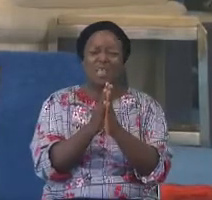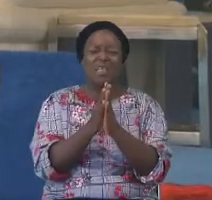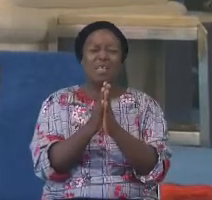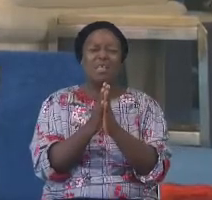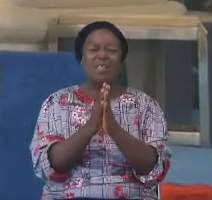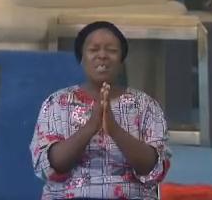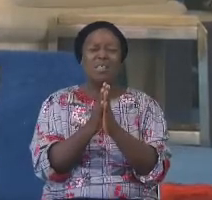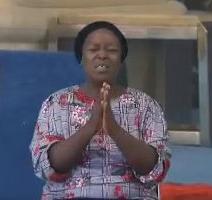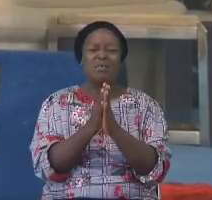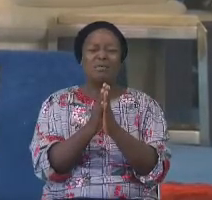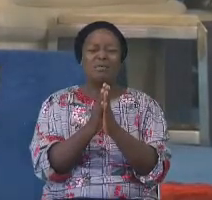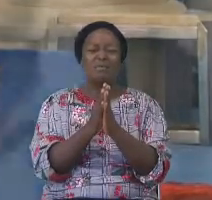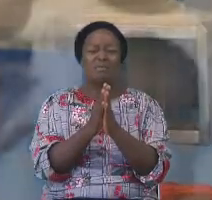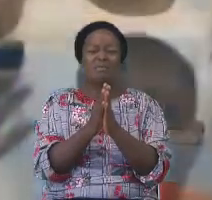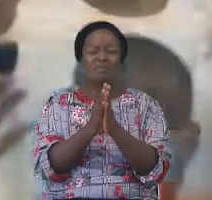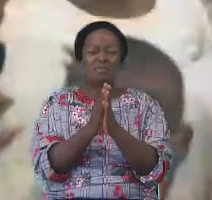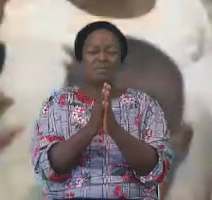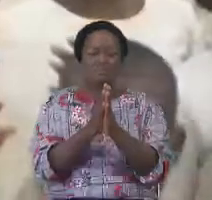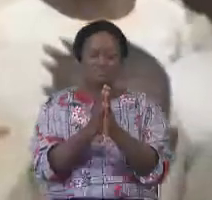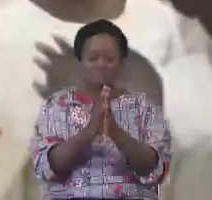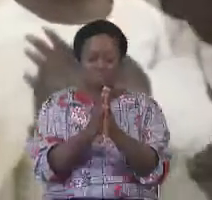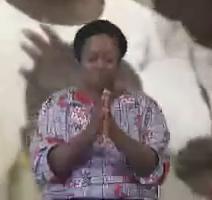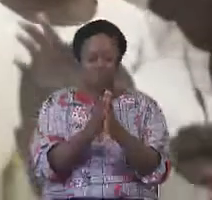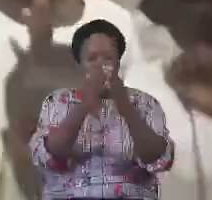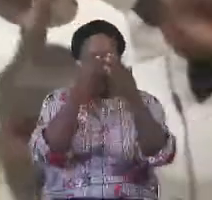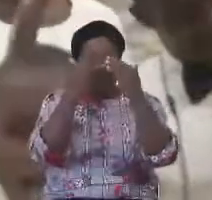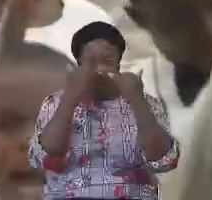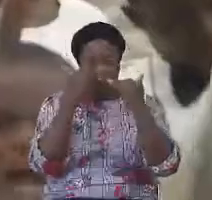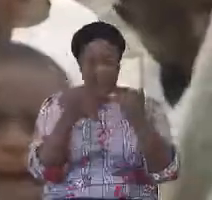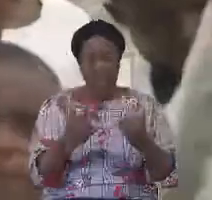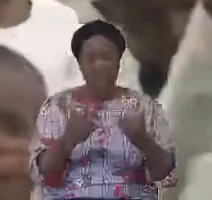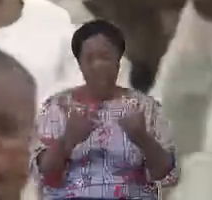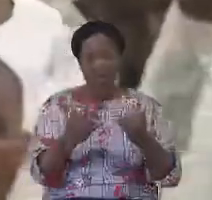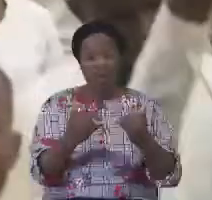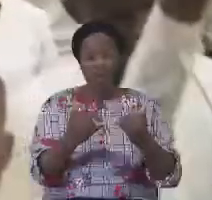in jesus name we pray